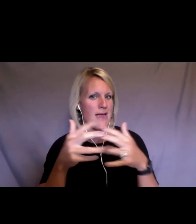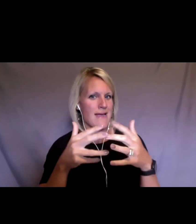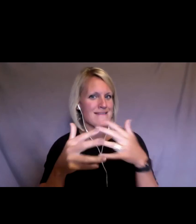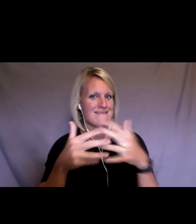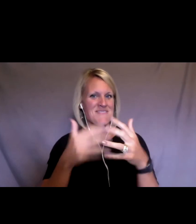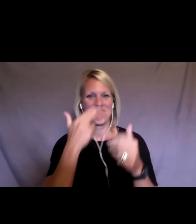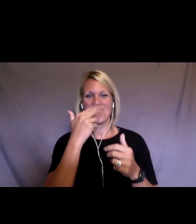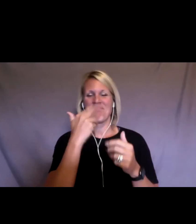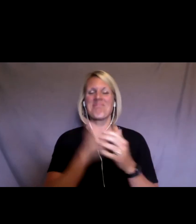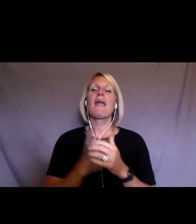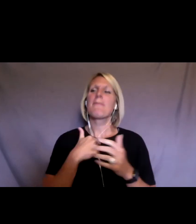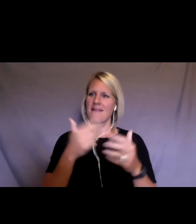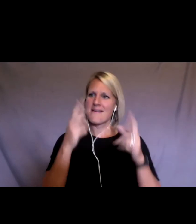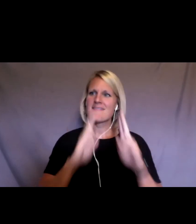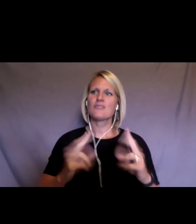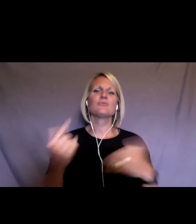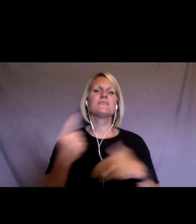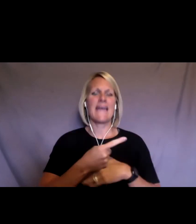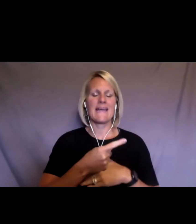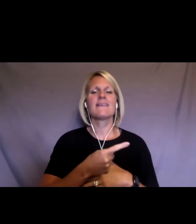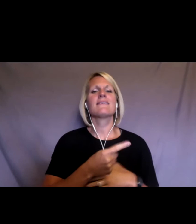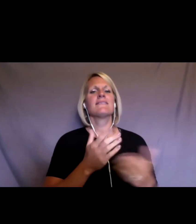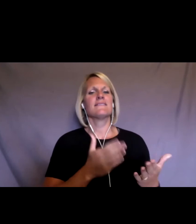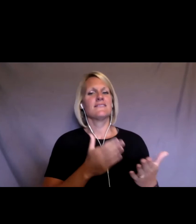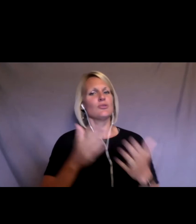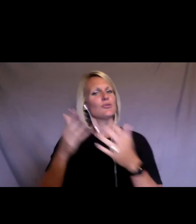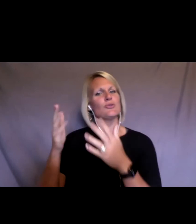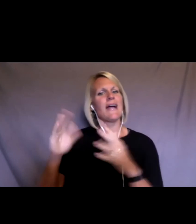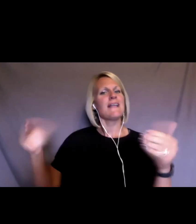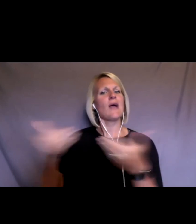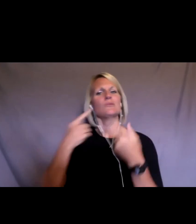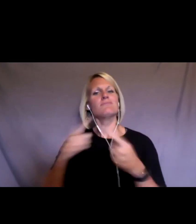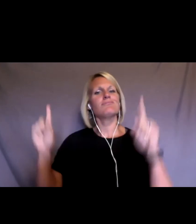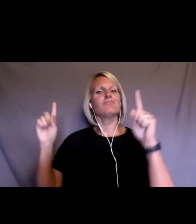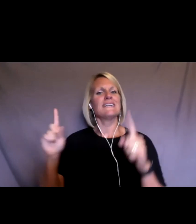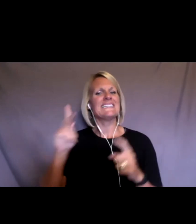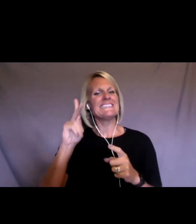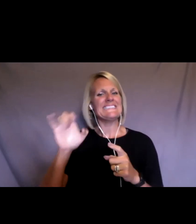keynote speaker. Before I do just a bit of housekeeping for the next hour, during